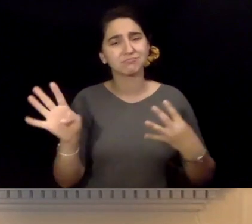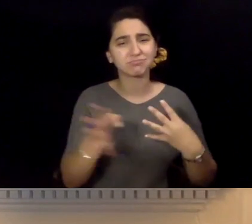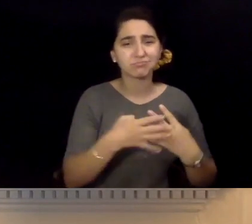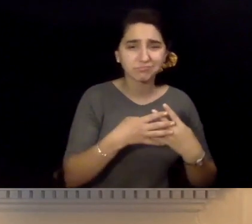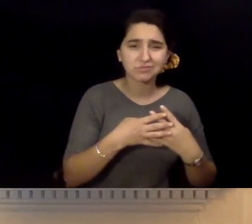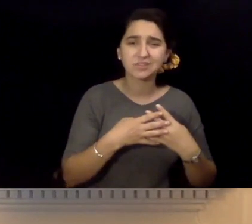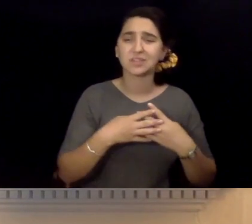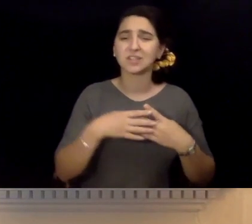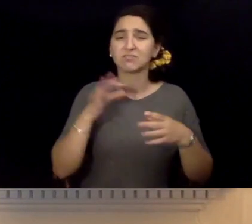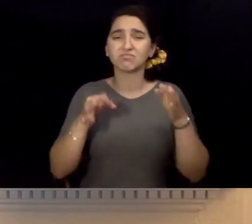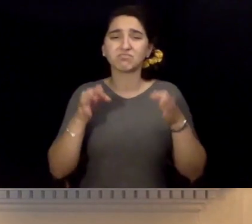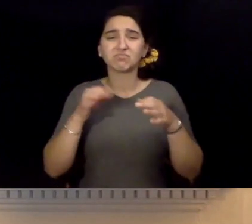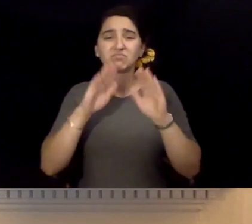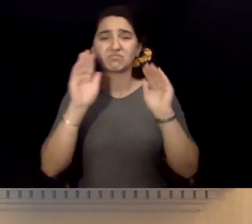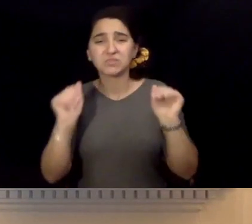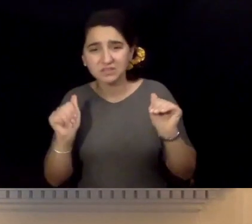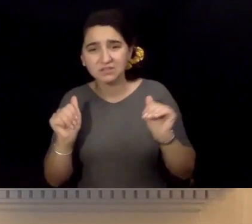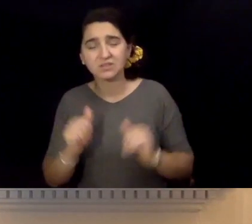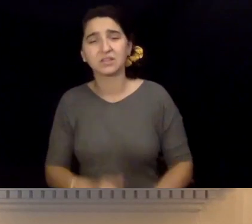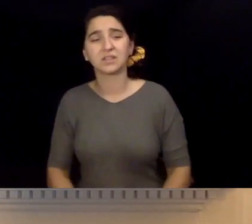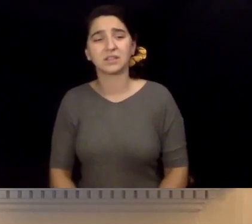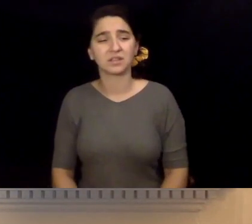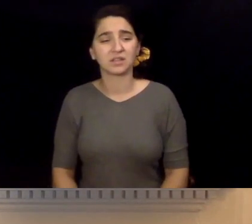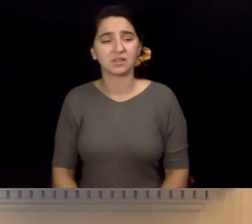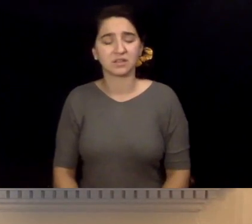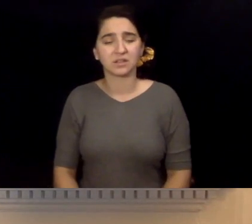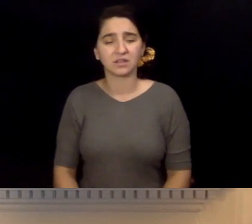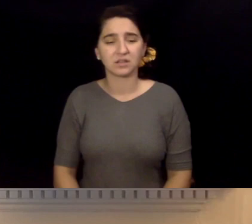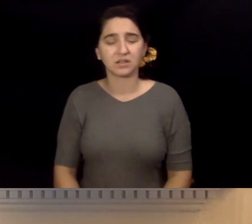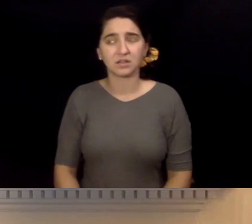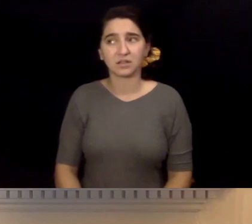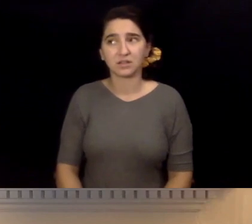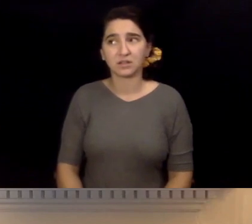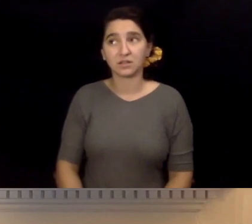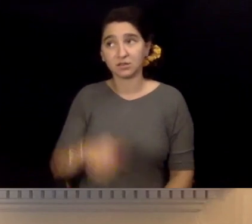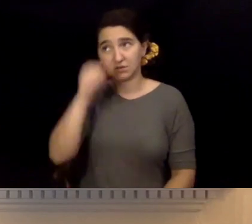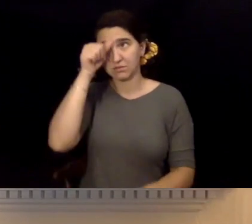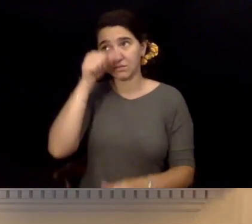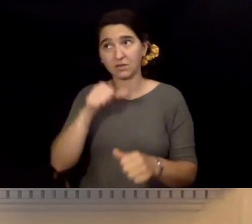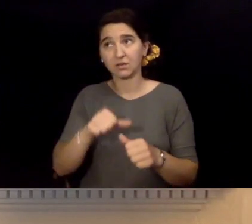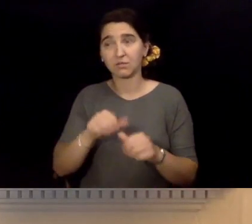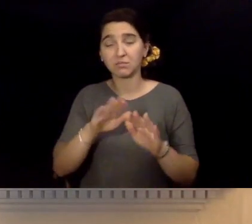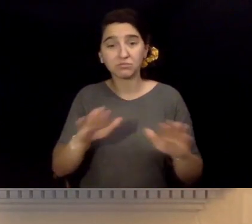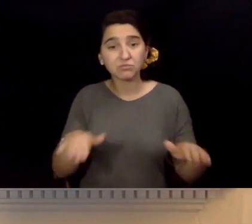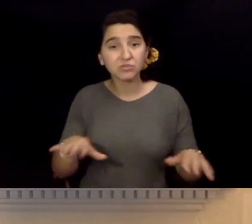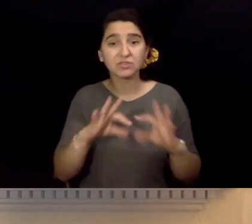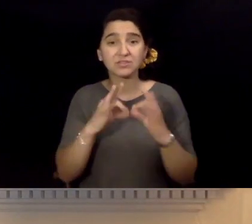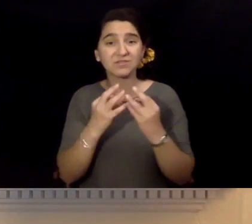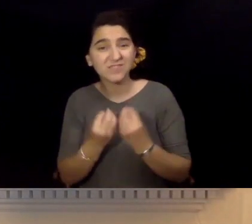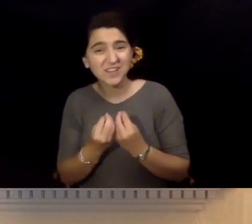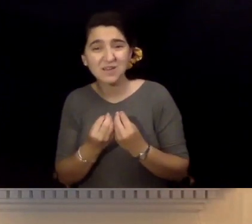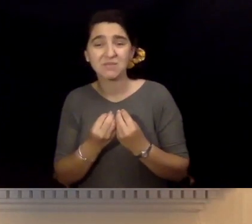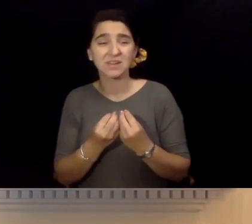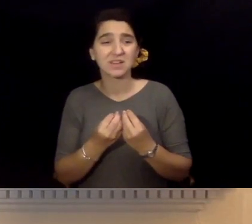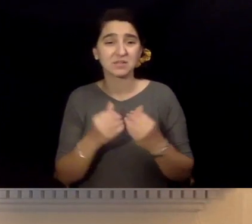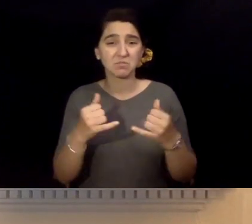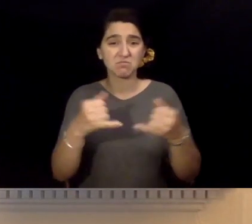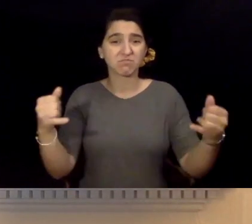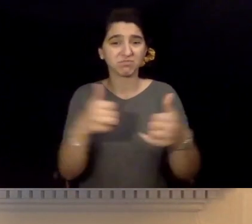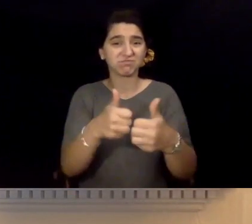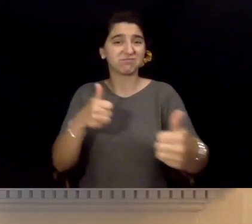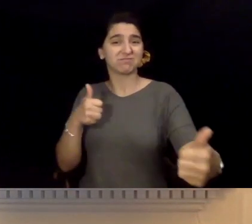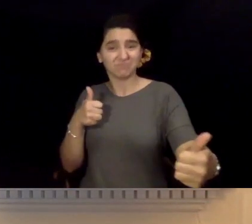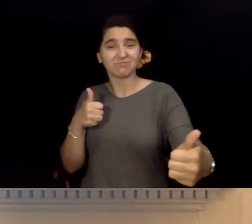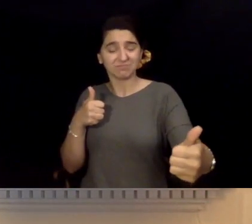and those who work in the justice system. We remember children and families still separated at the border and in detention